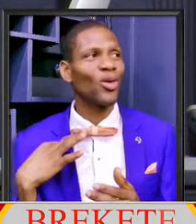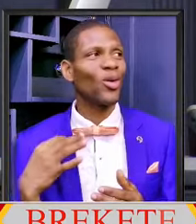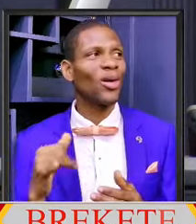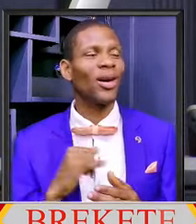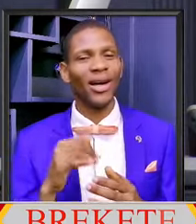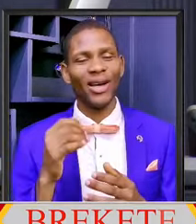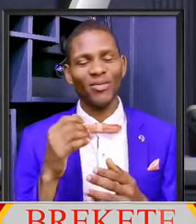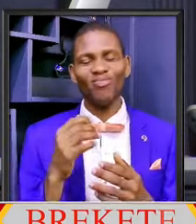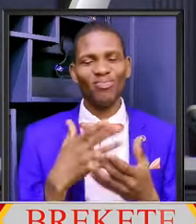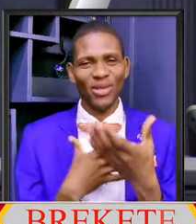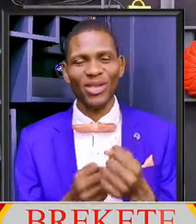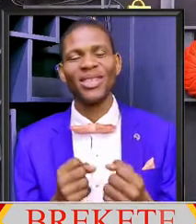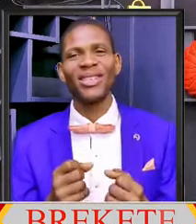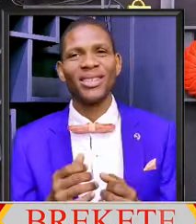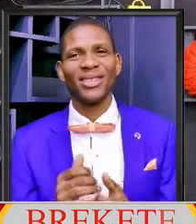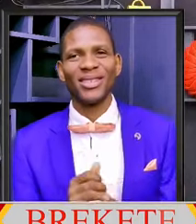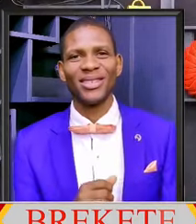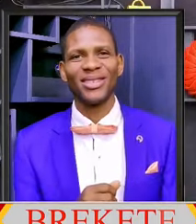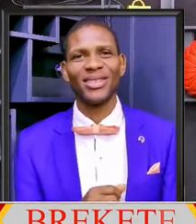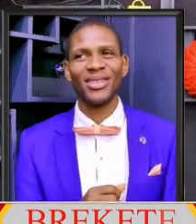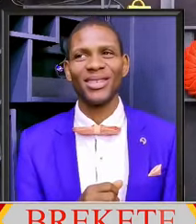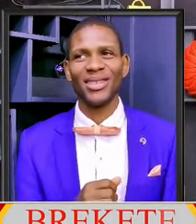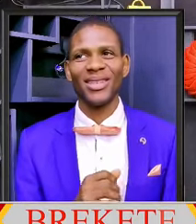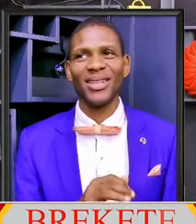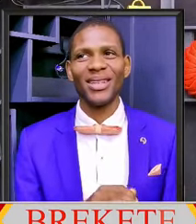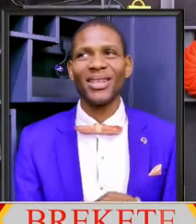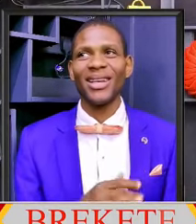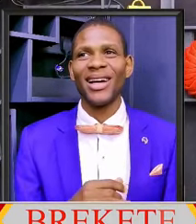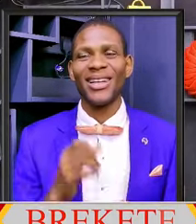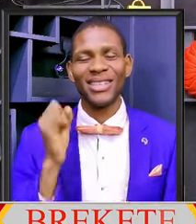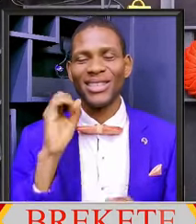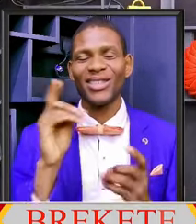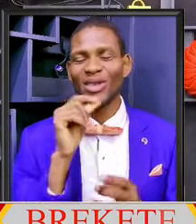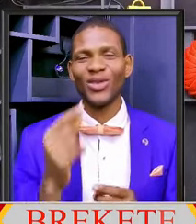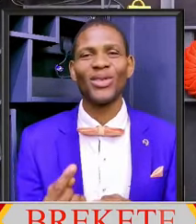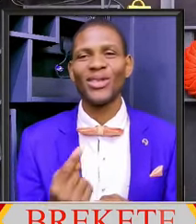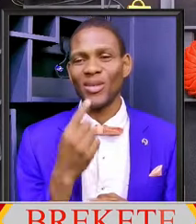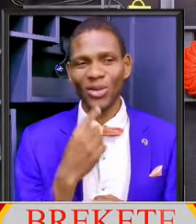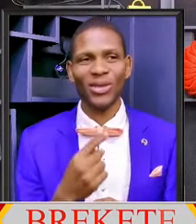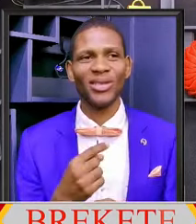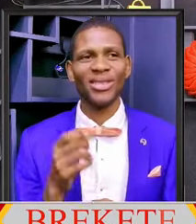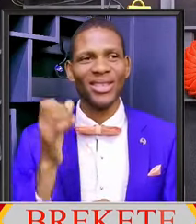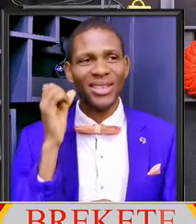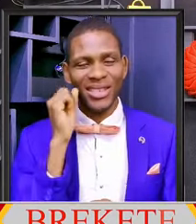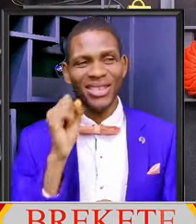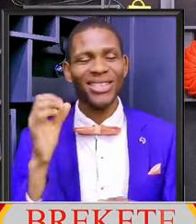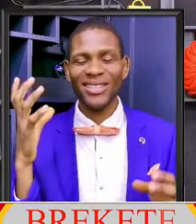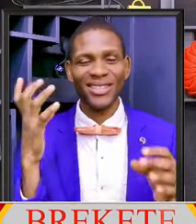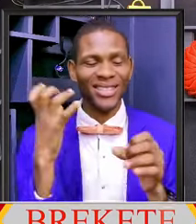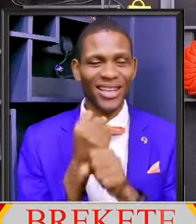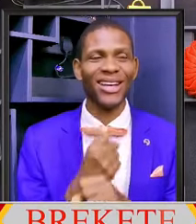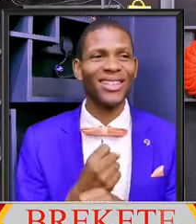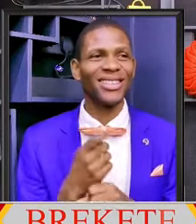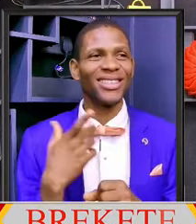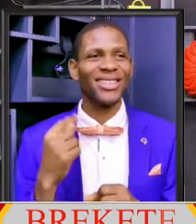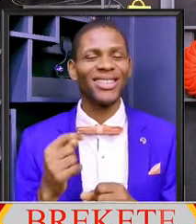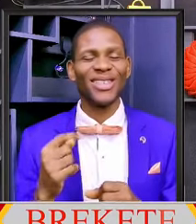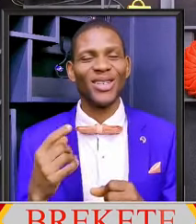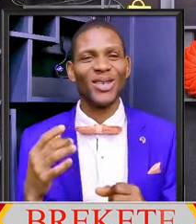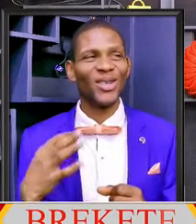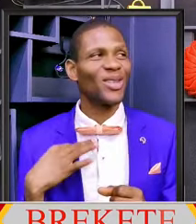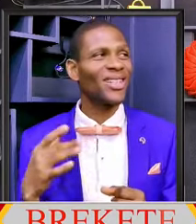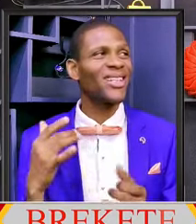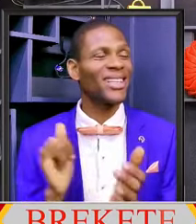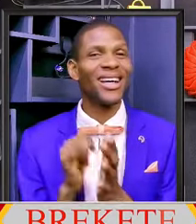will catch all. Oh, she will catch all you trust. And she not disappoint you. Yeah. You get this last one, I mean